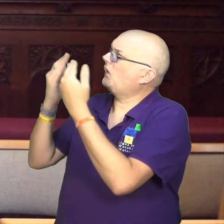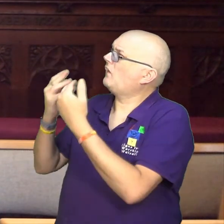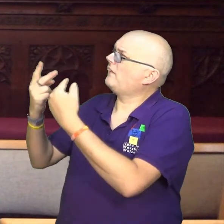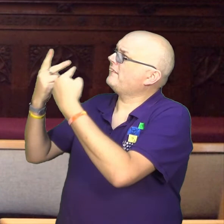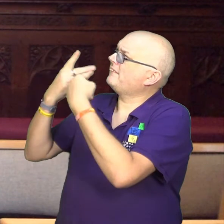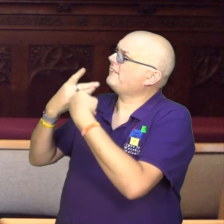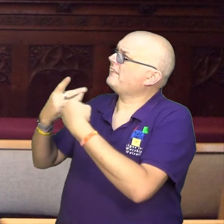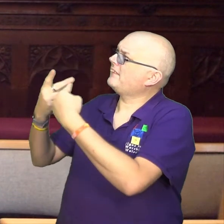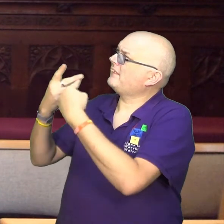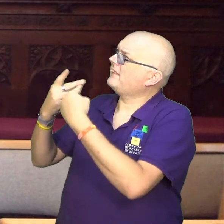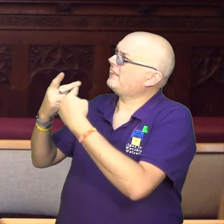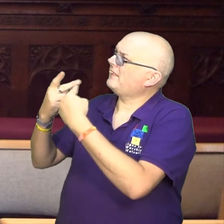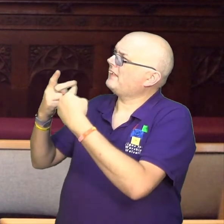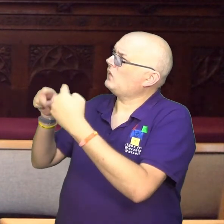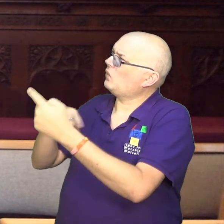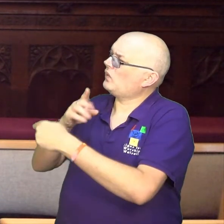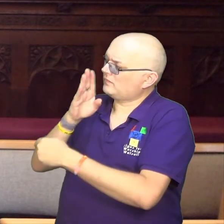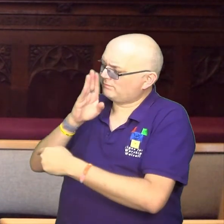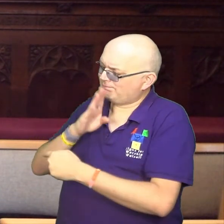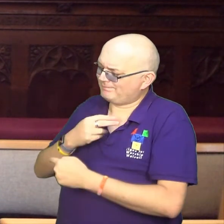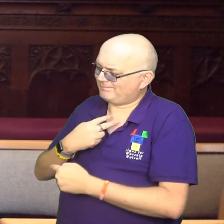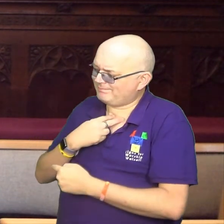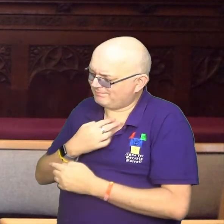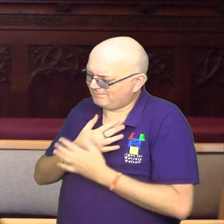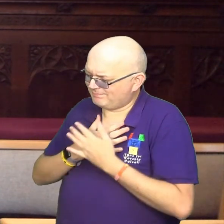comfort us as we grieve.